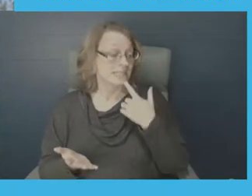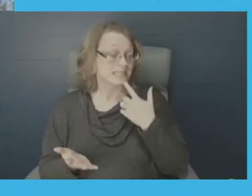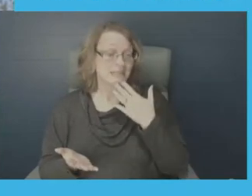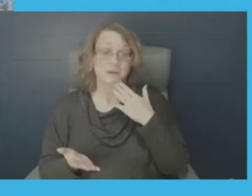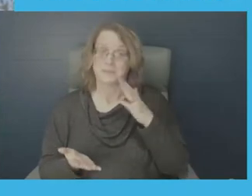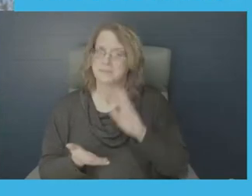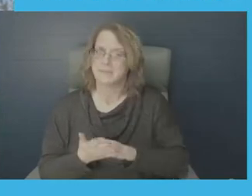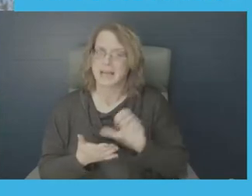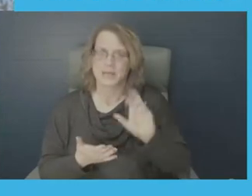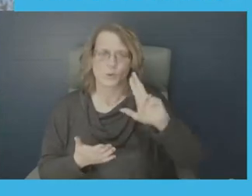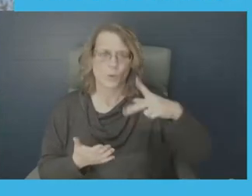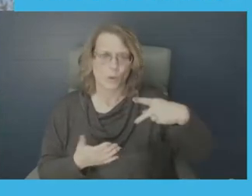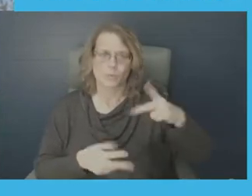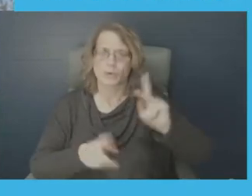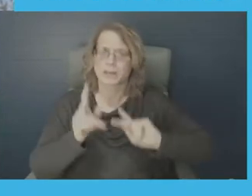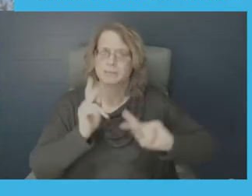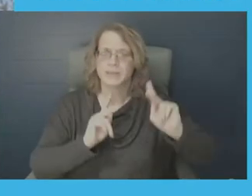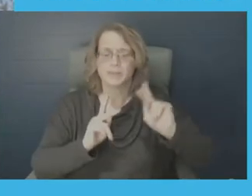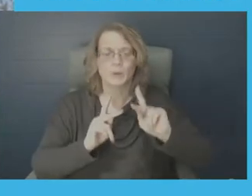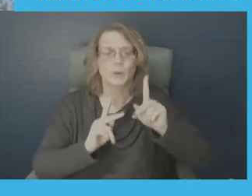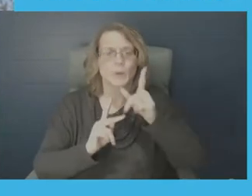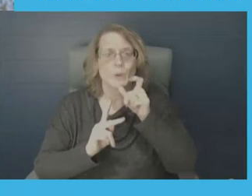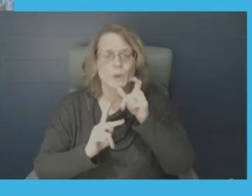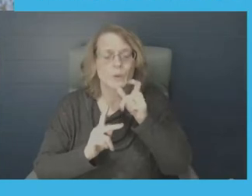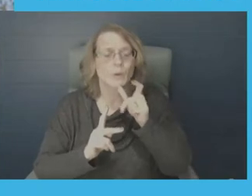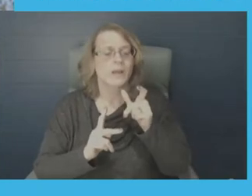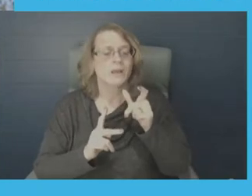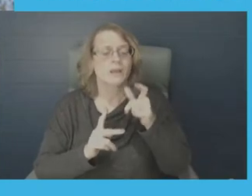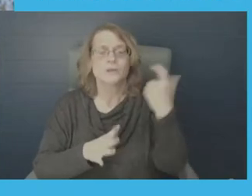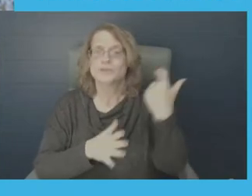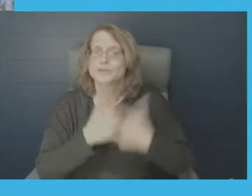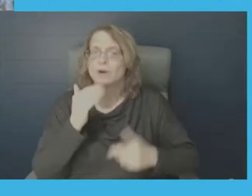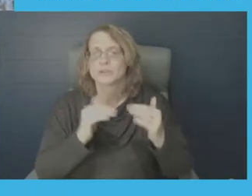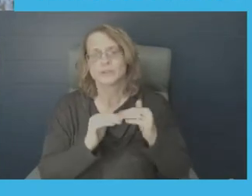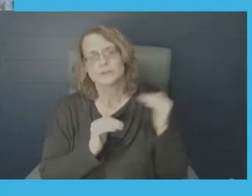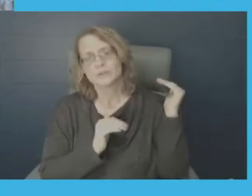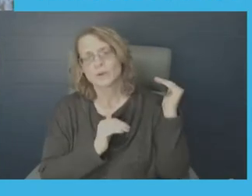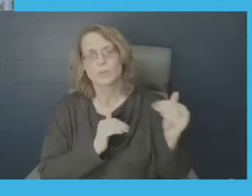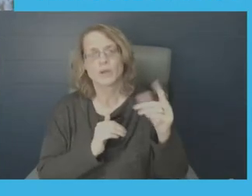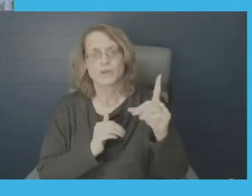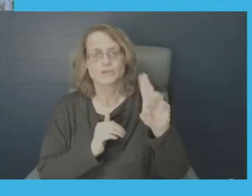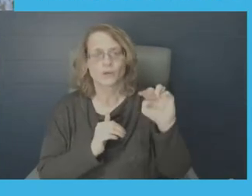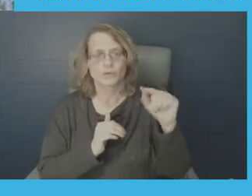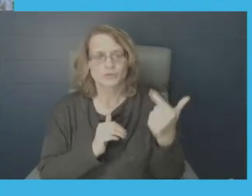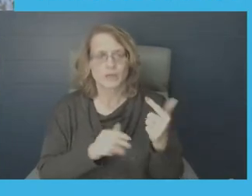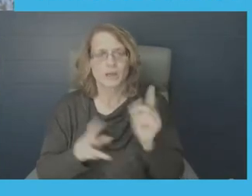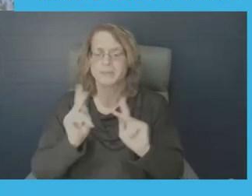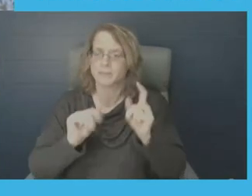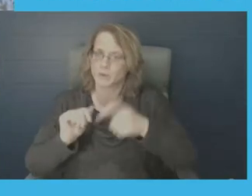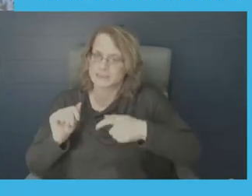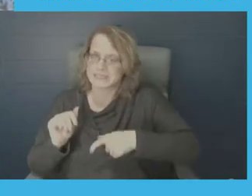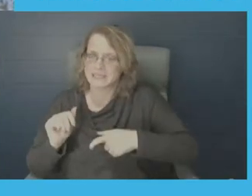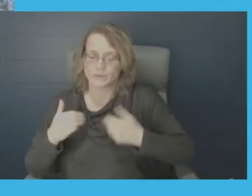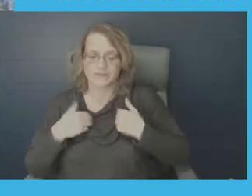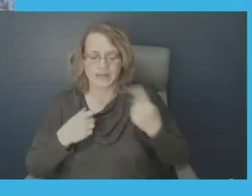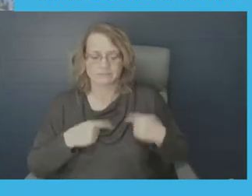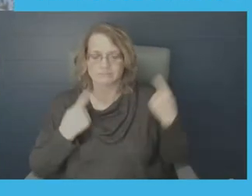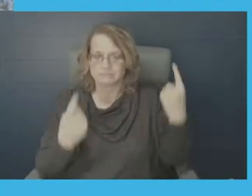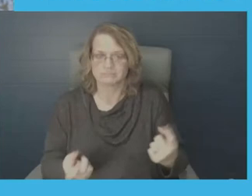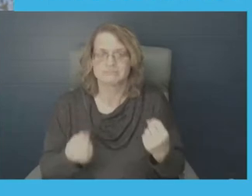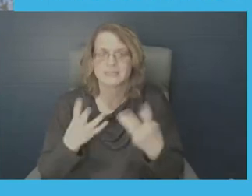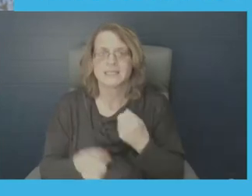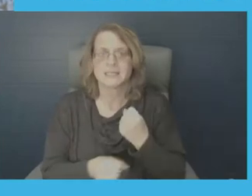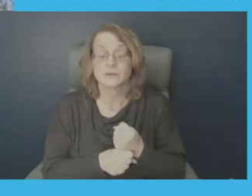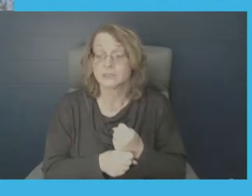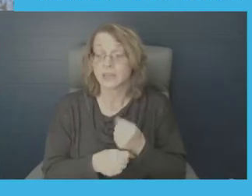When I pointed out the ways in which there are bad corporate actors who are gouging a drug that people need that's been around for 100